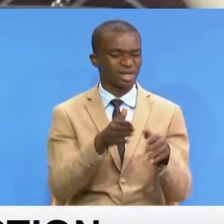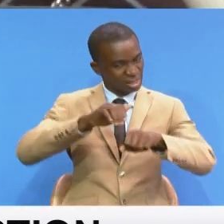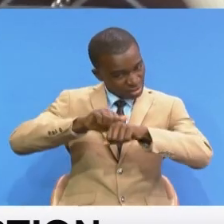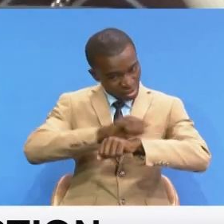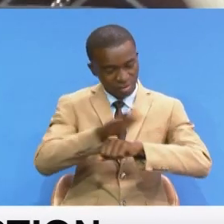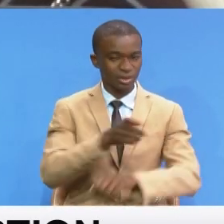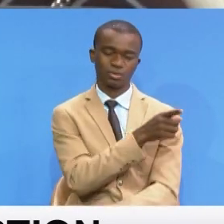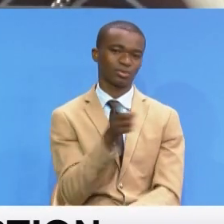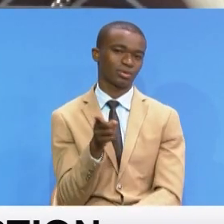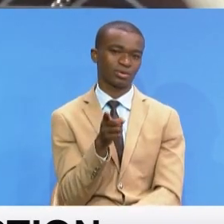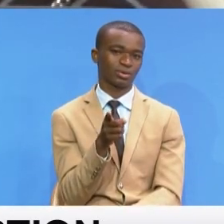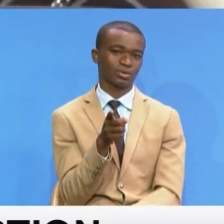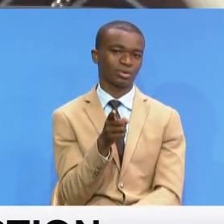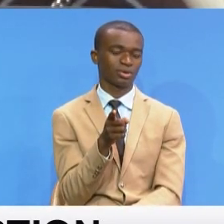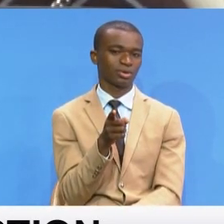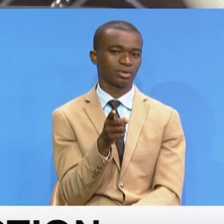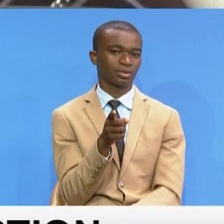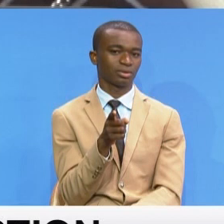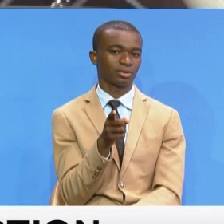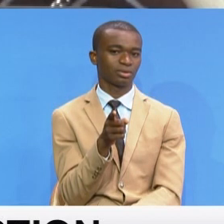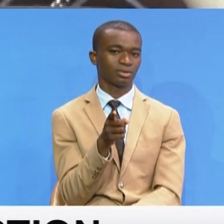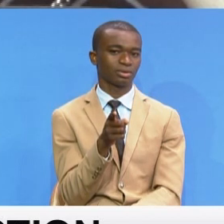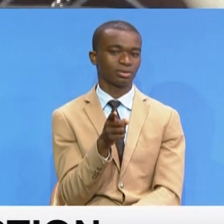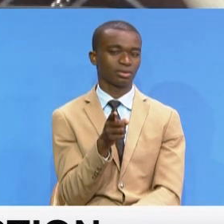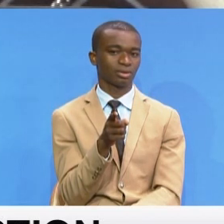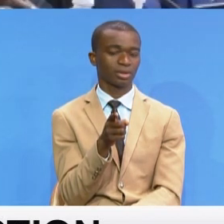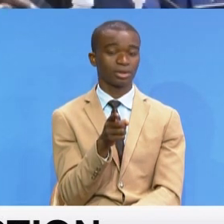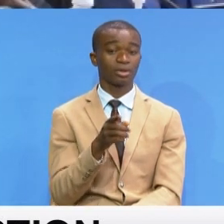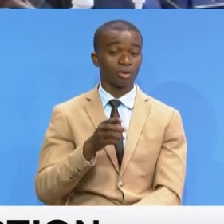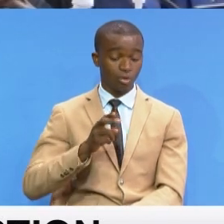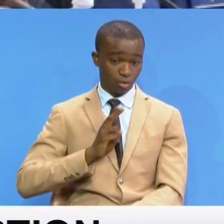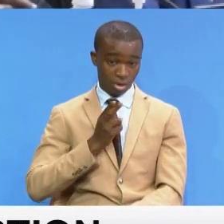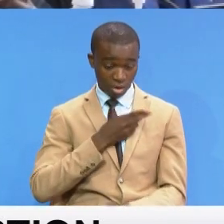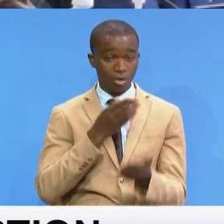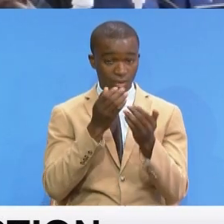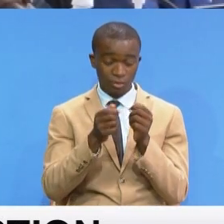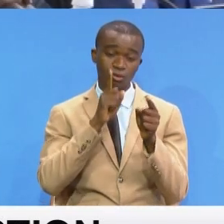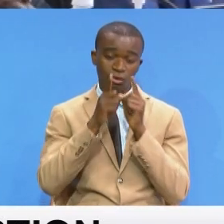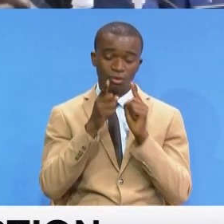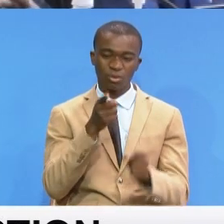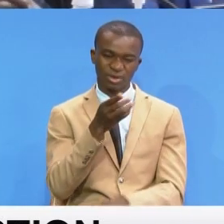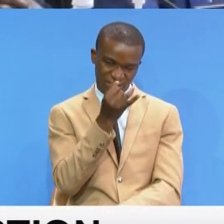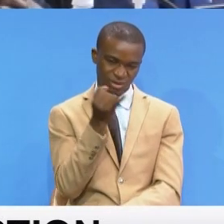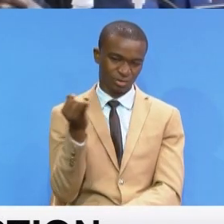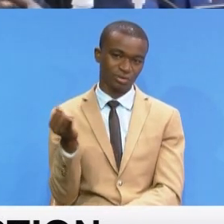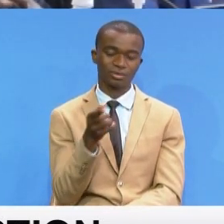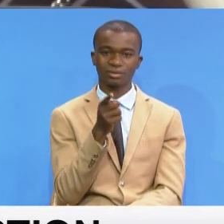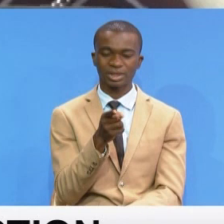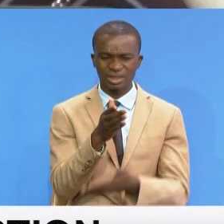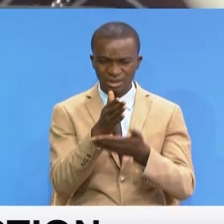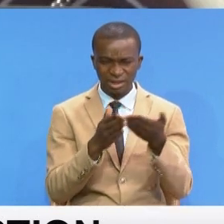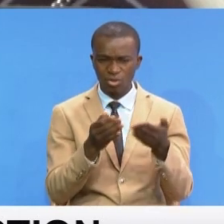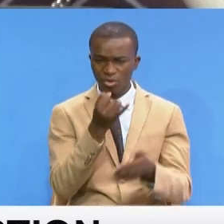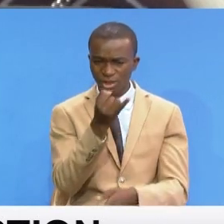ability to service the subject. We would like to touch on some of those issues. Some